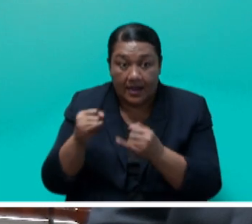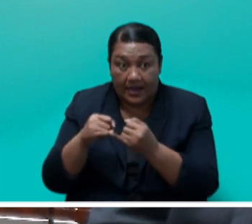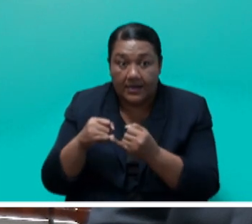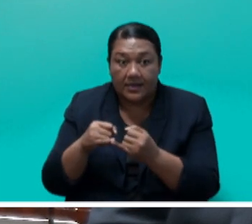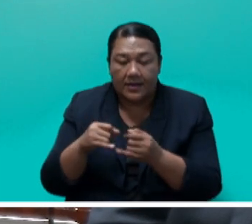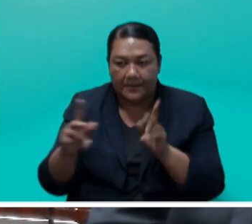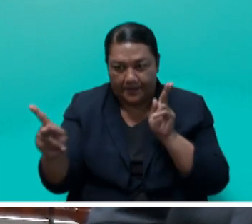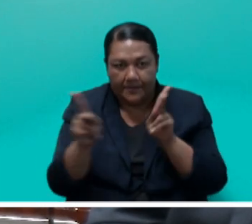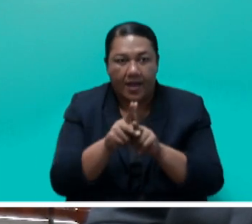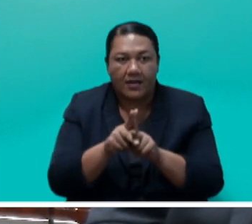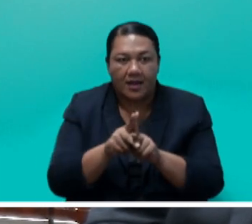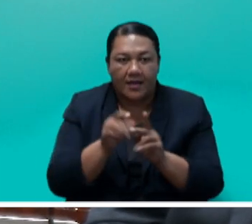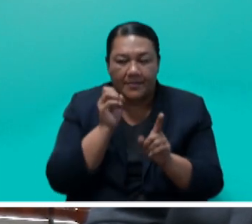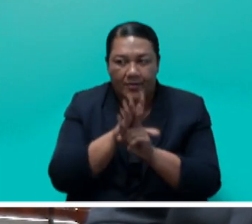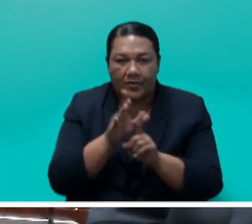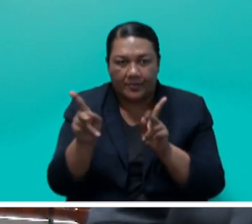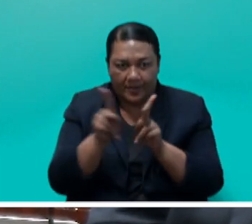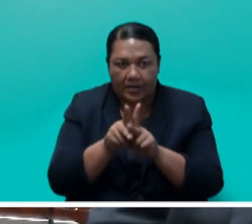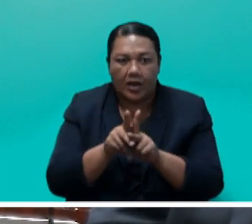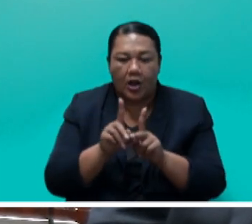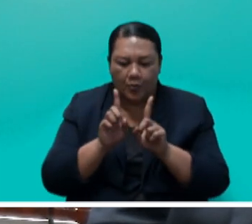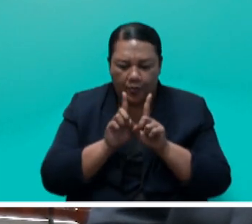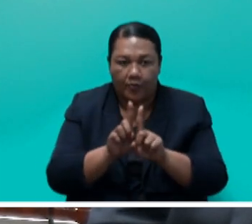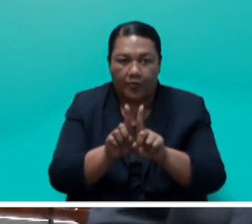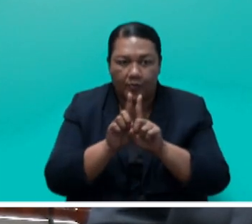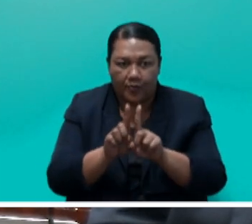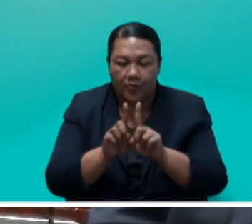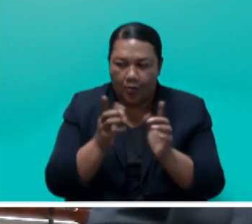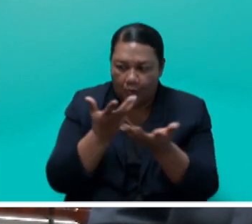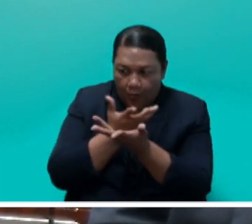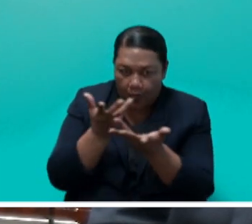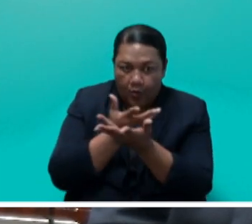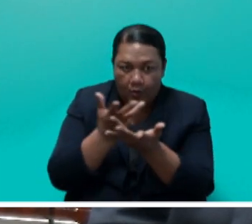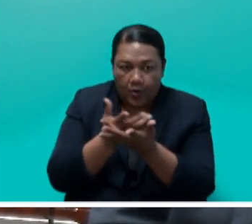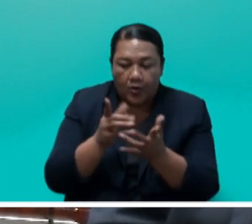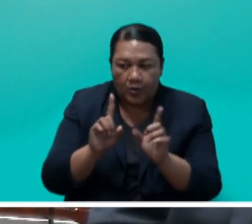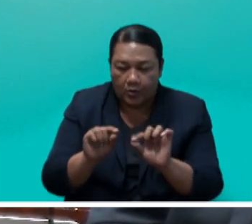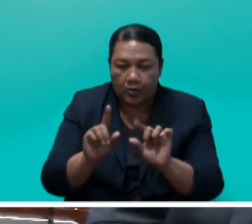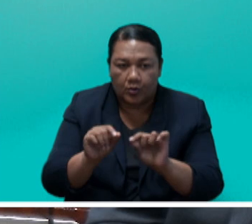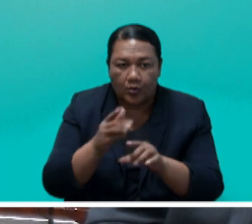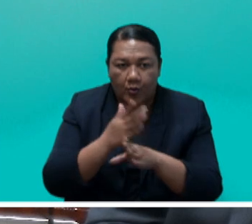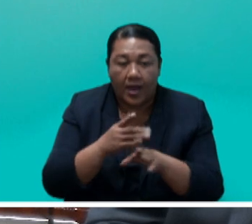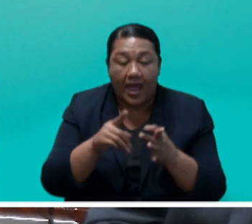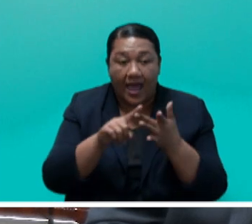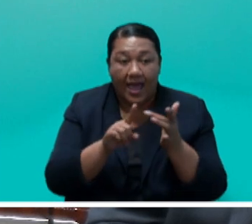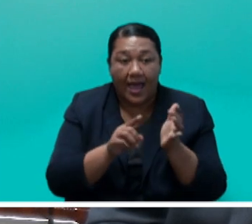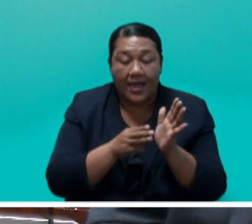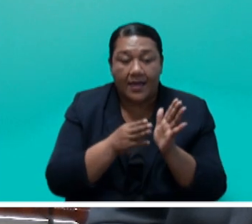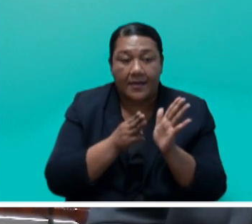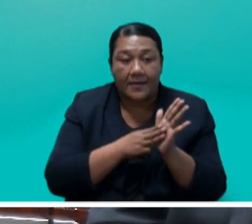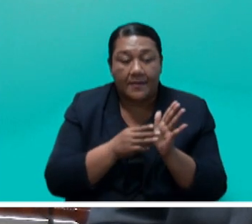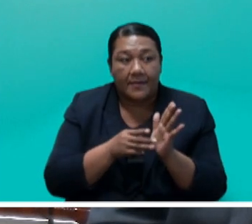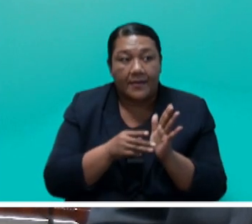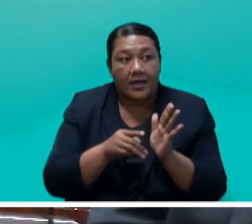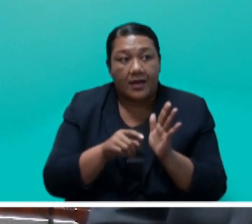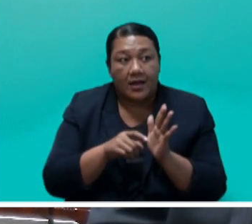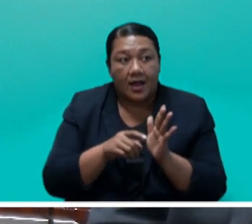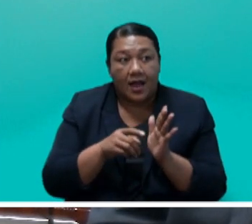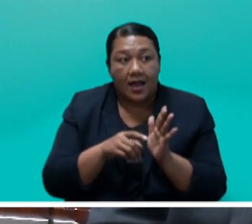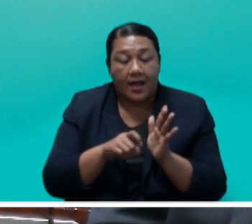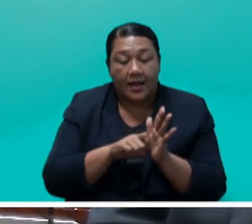reaffirmed Fiji's commitment to the Pacific Blue Shipping Partnerships at the margins of COP28 in terms